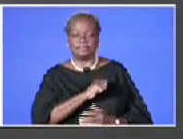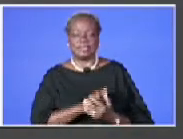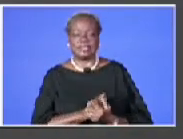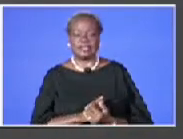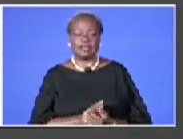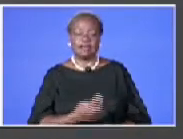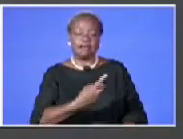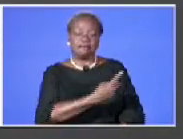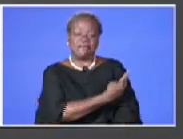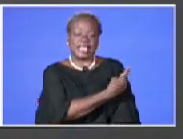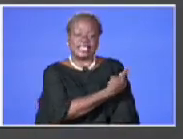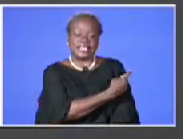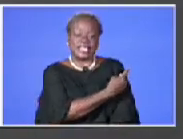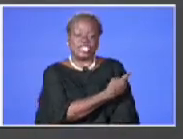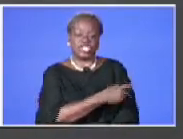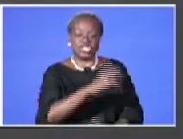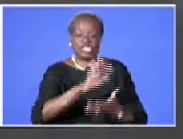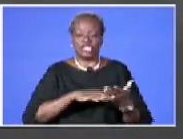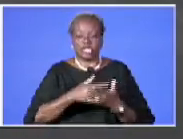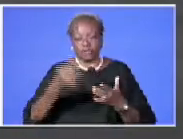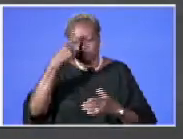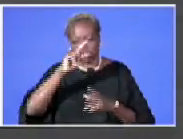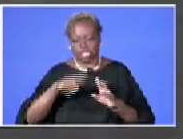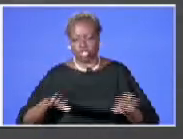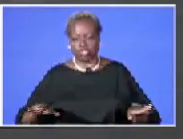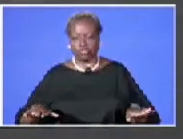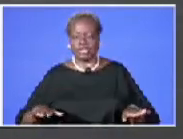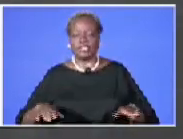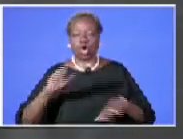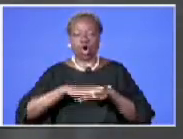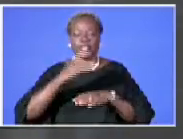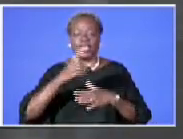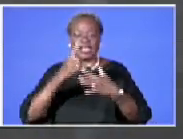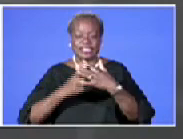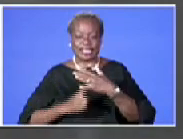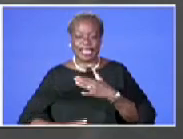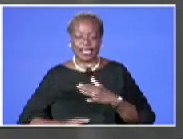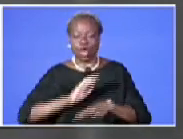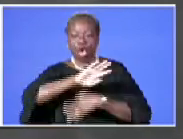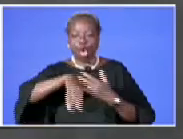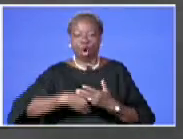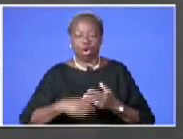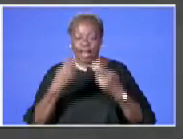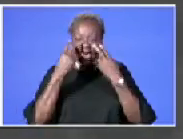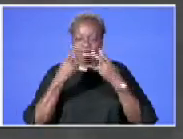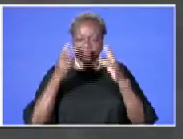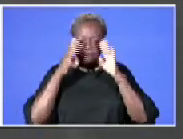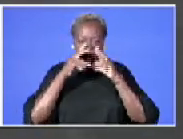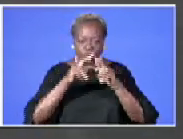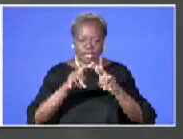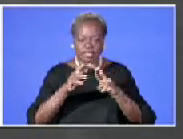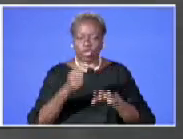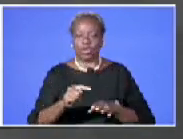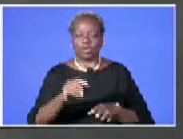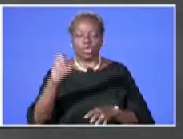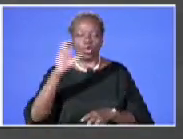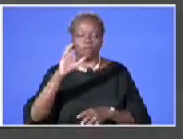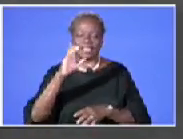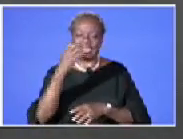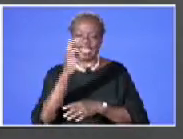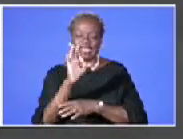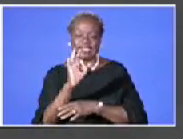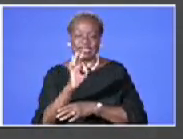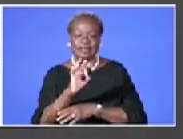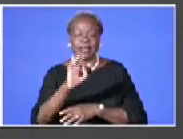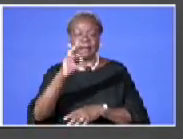Well, vaccination schedules for children seem to be on the decline as all eyes are focused on COVID-19. Pan American Health